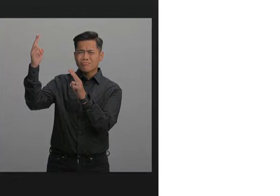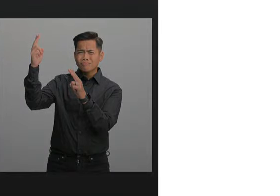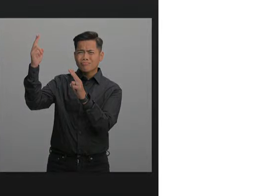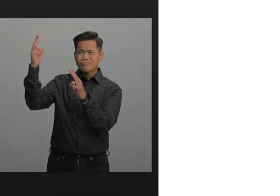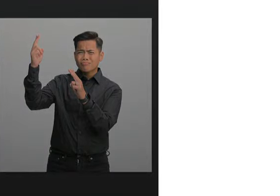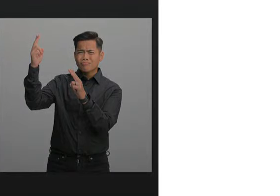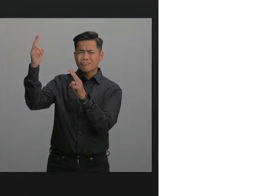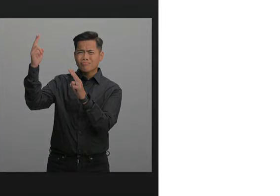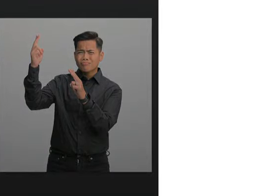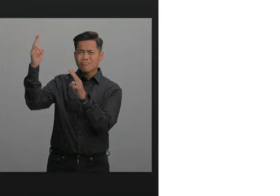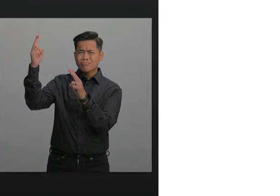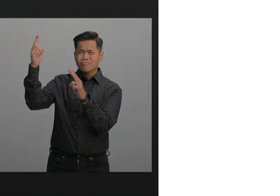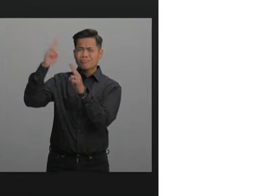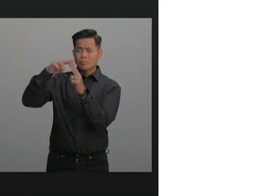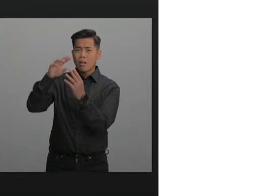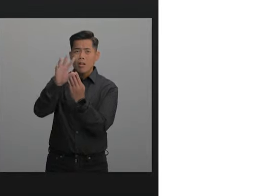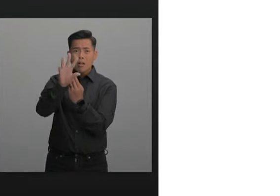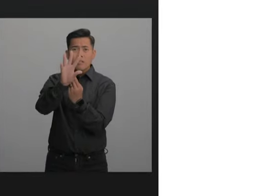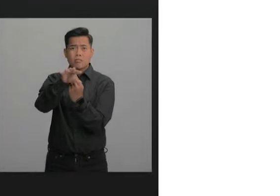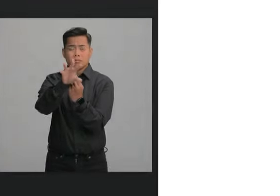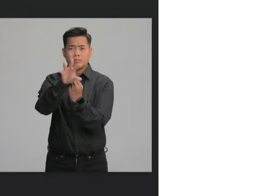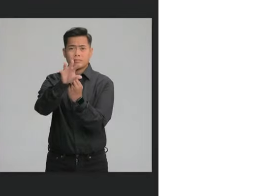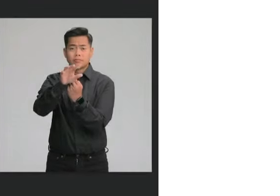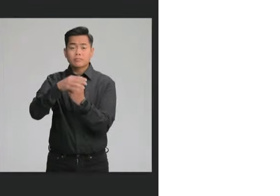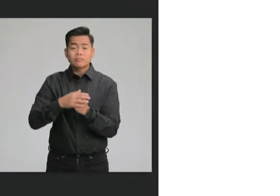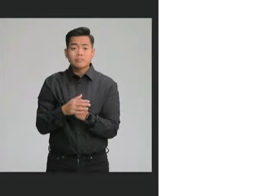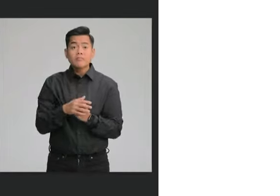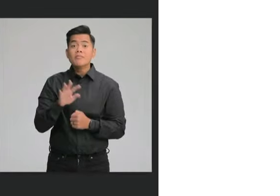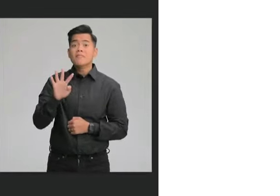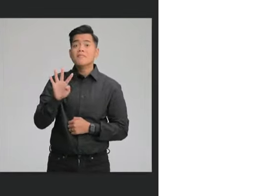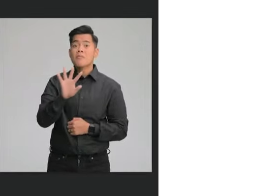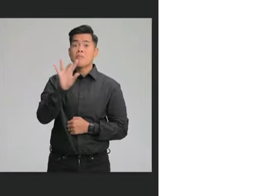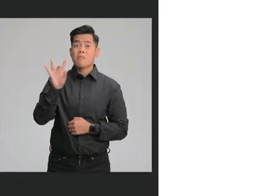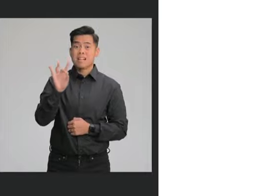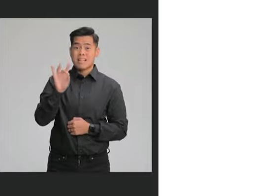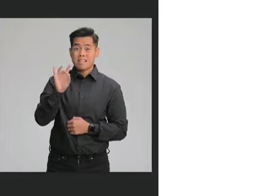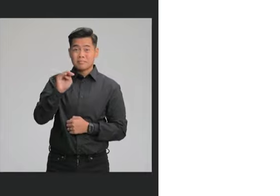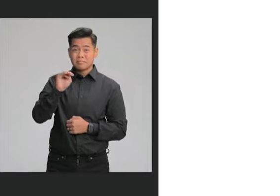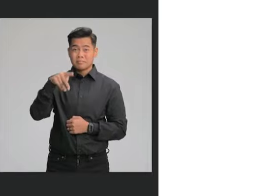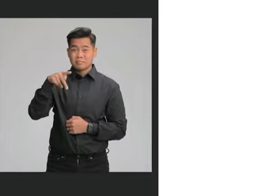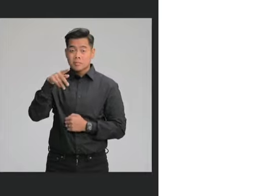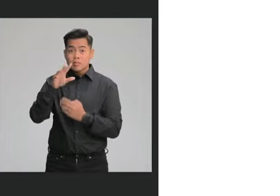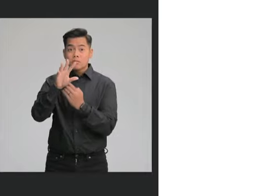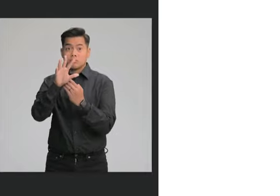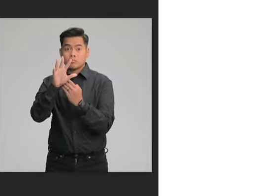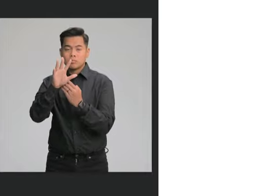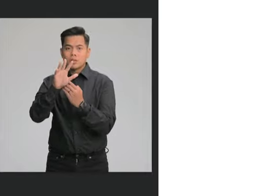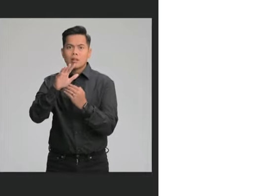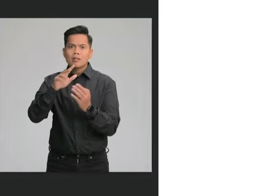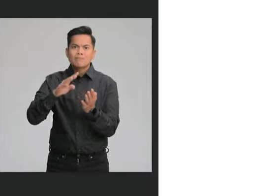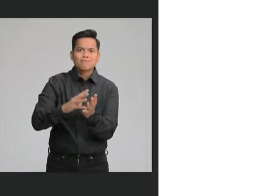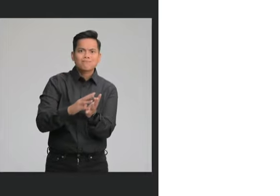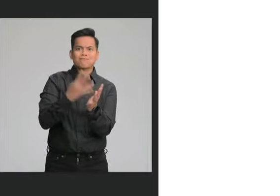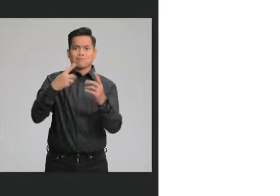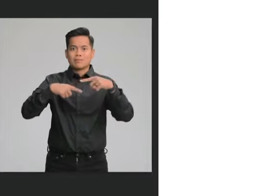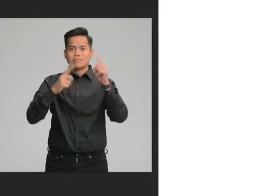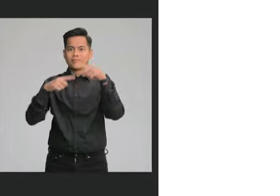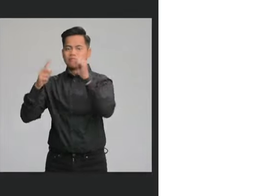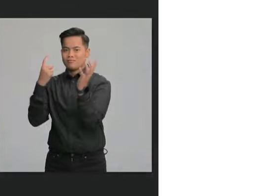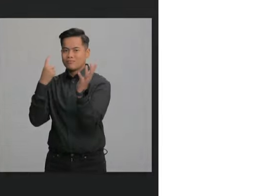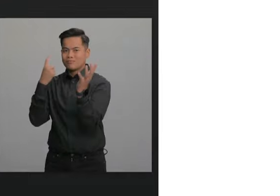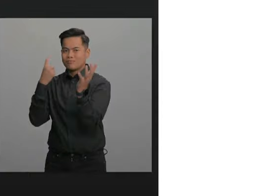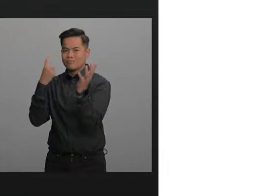European accent. So it's like, he's trustworthy because Glass he's fancy. Glass of camera to iPhone. A 48-megapixel camera with a